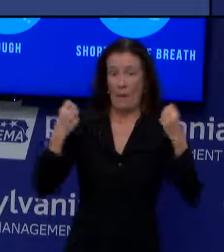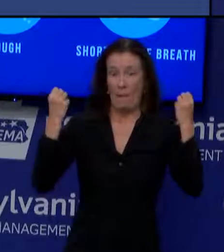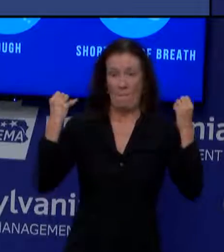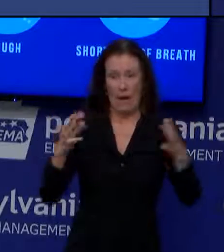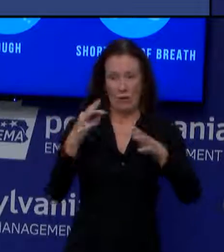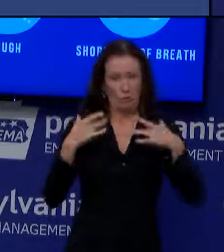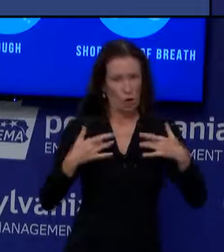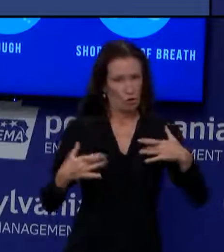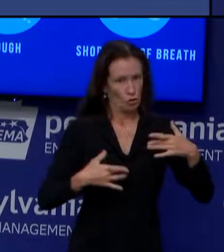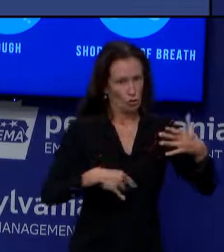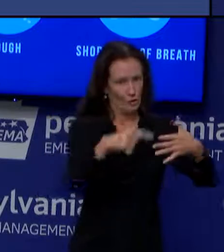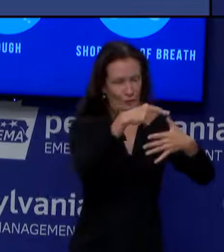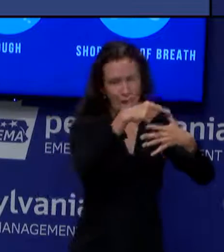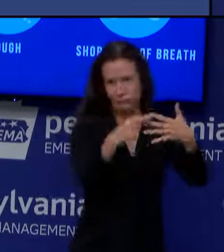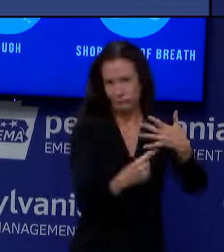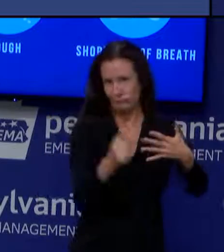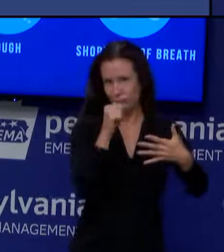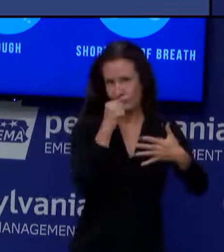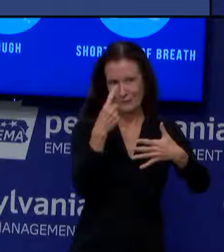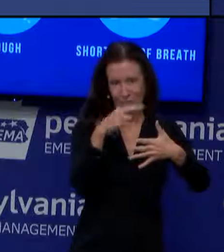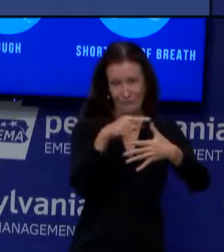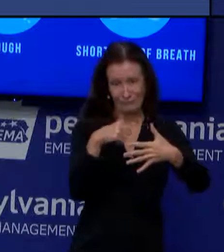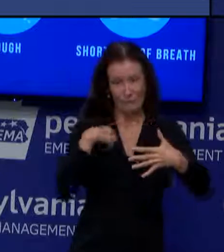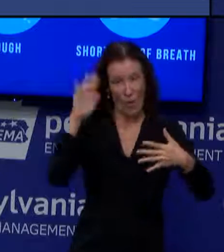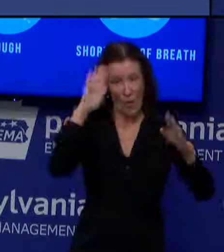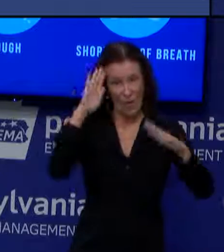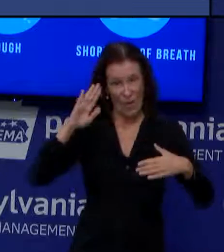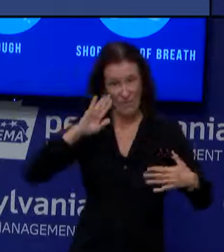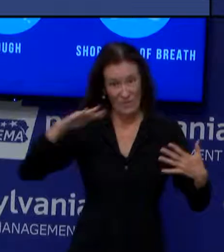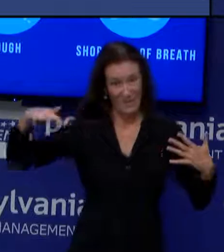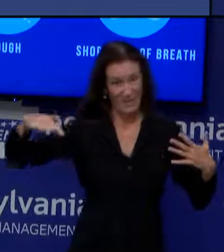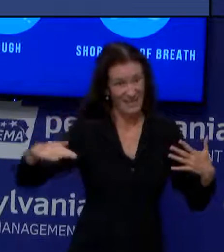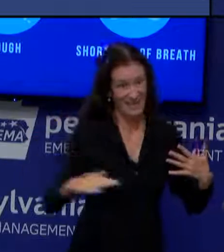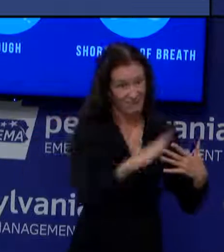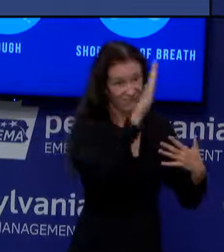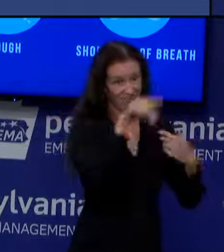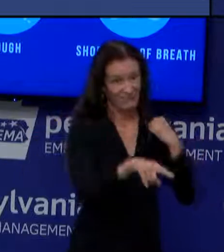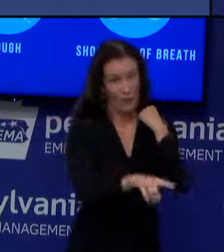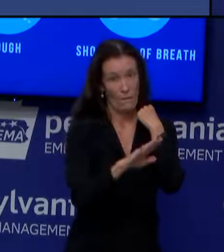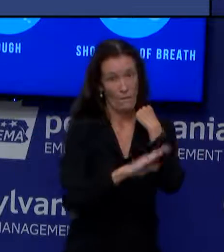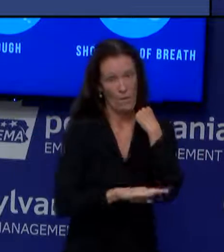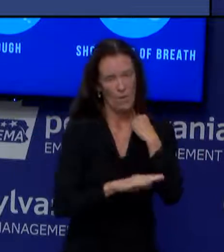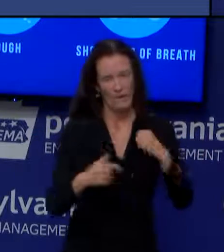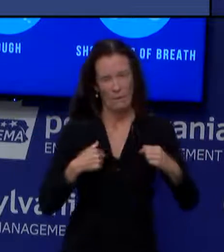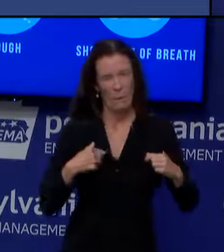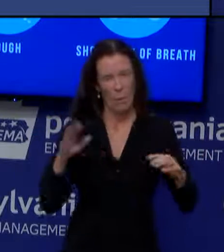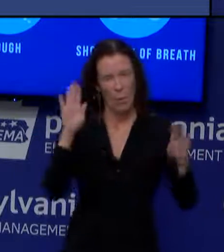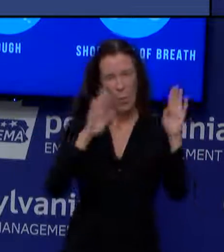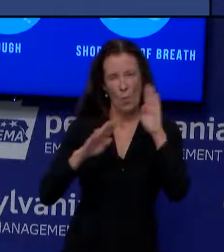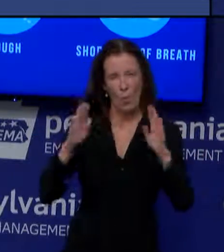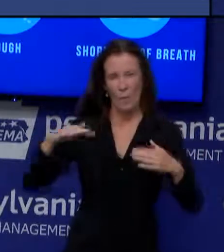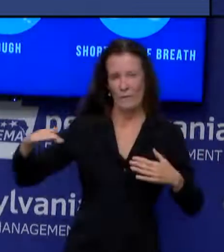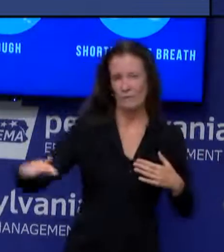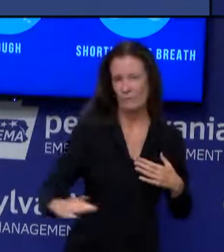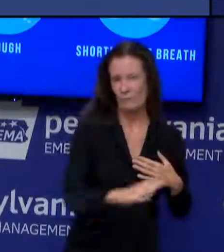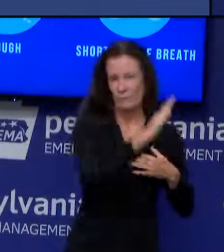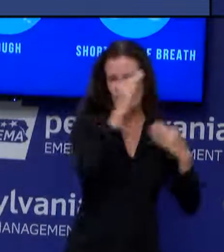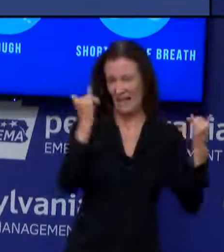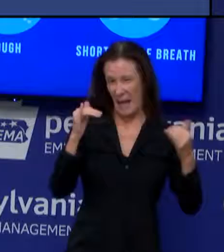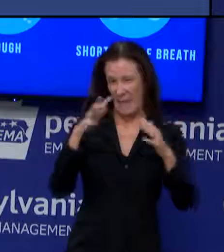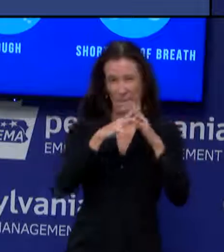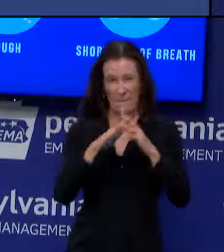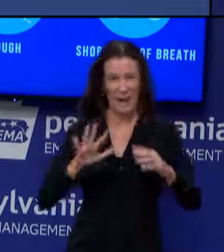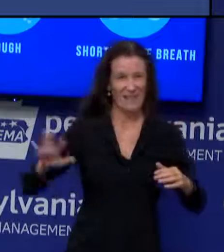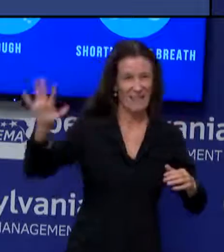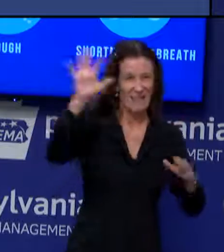potential increase in cases as we enter the fall. This has been widely discussed nationally by